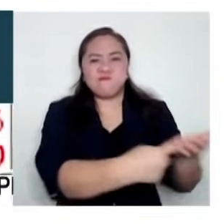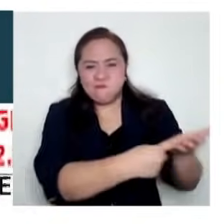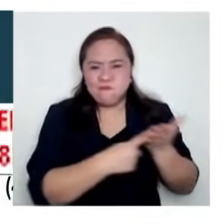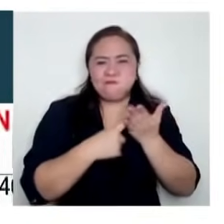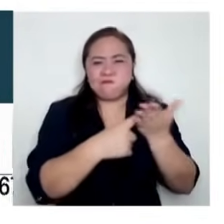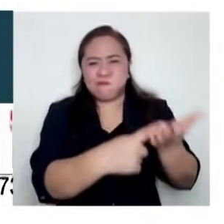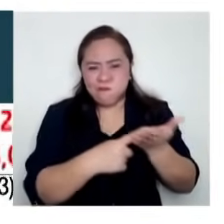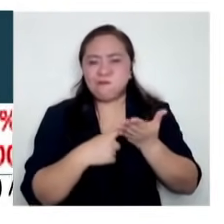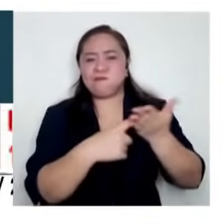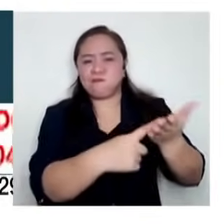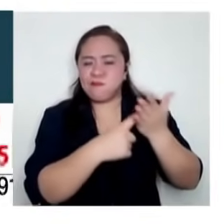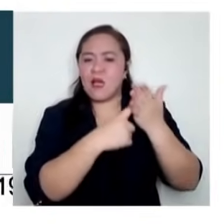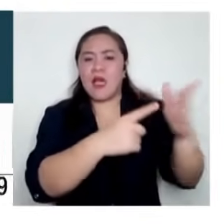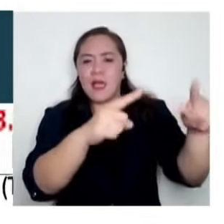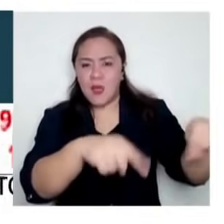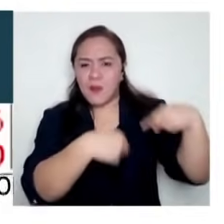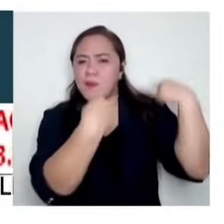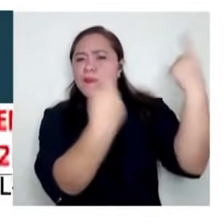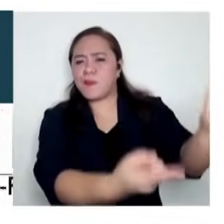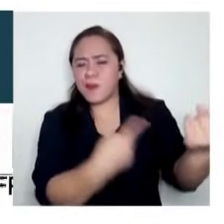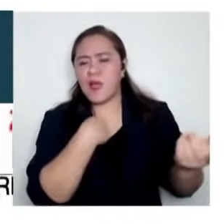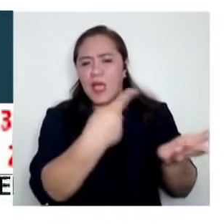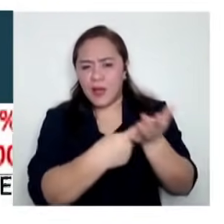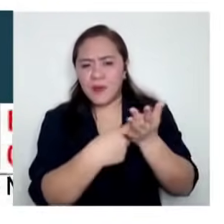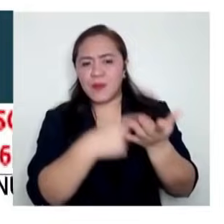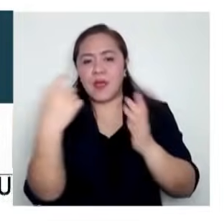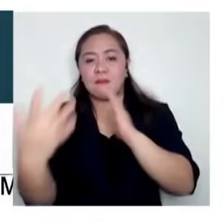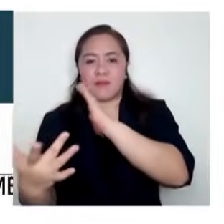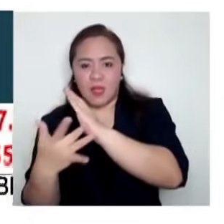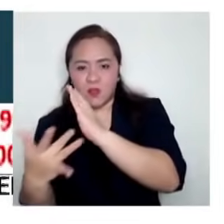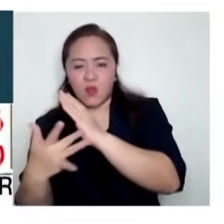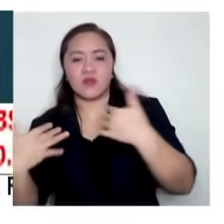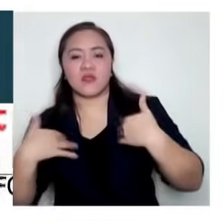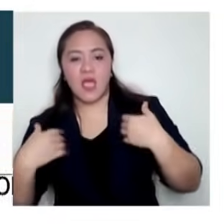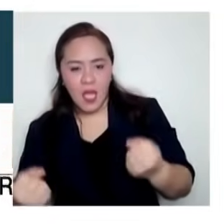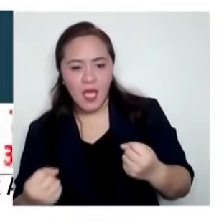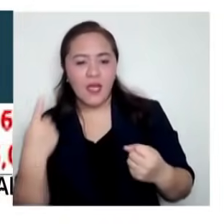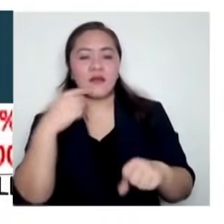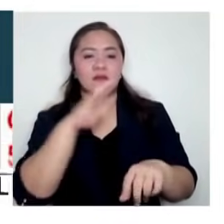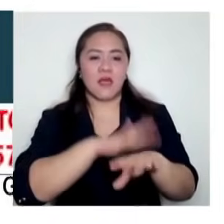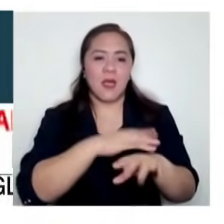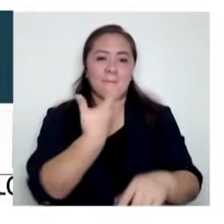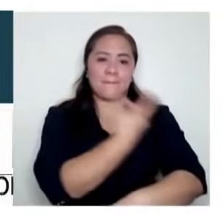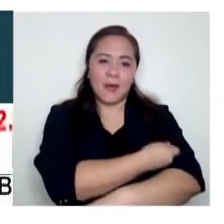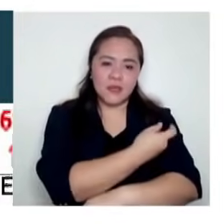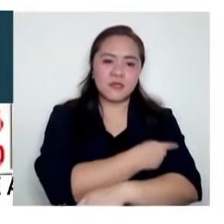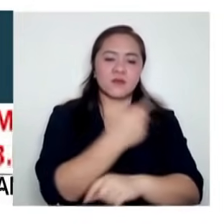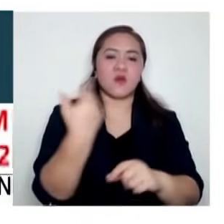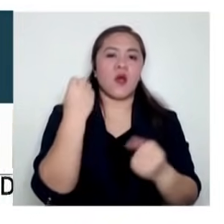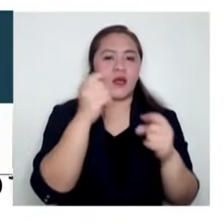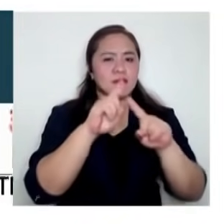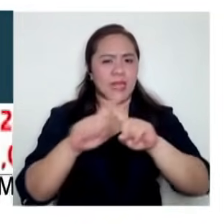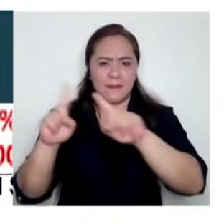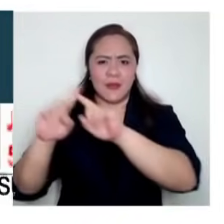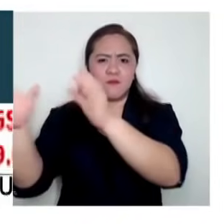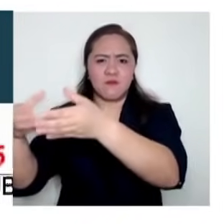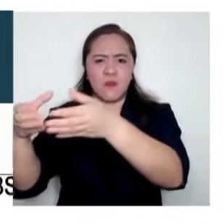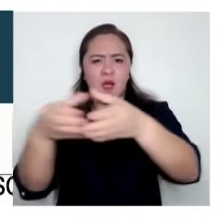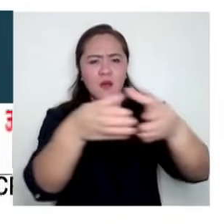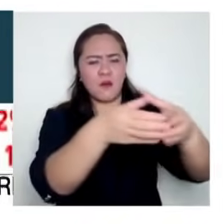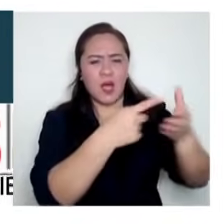vaccine experts panel, the health technology assessment experts, our TAG experts and all. And it